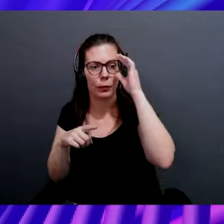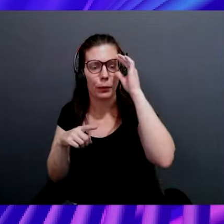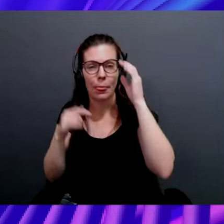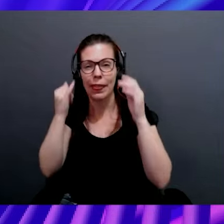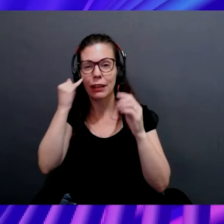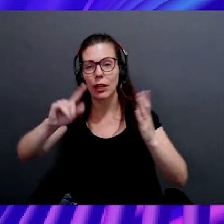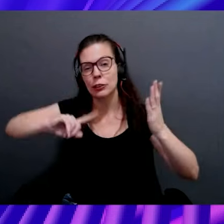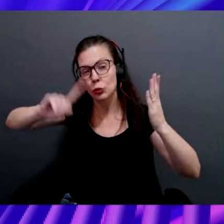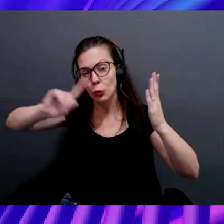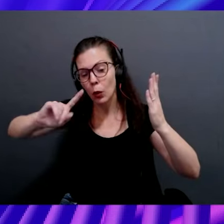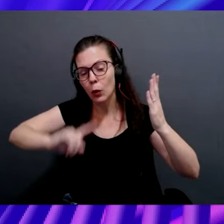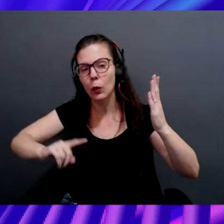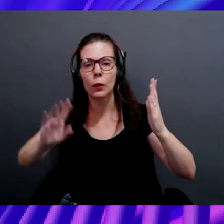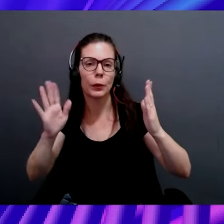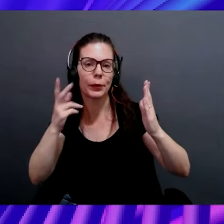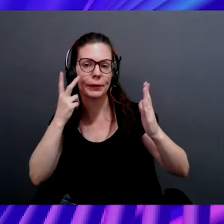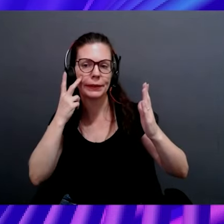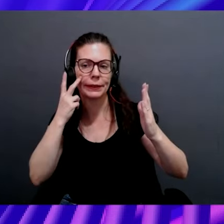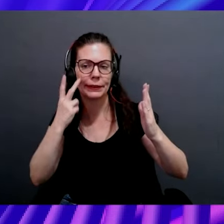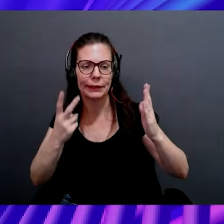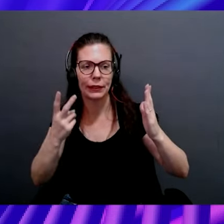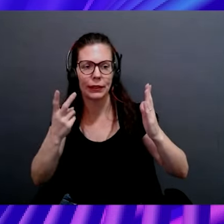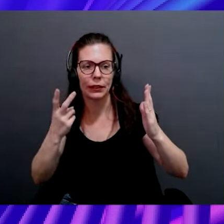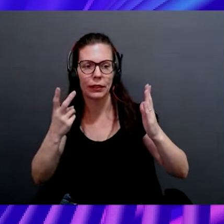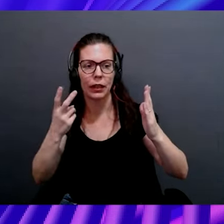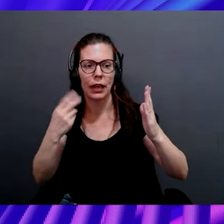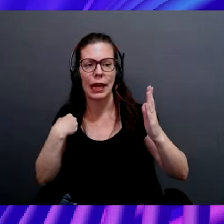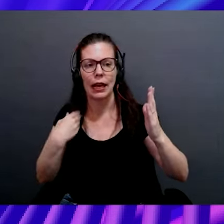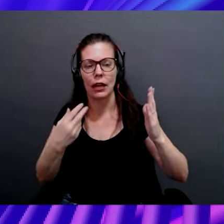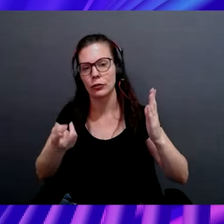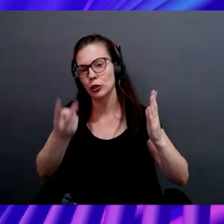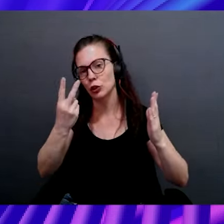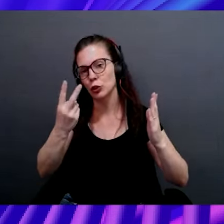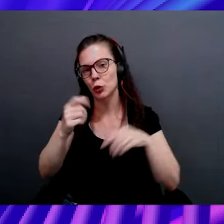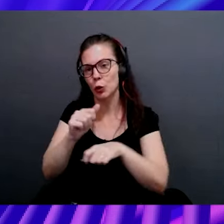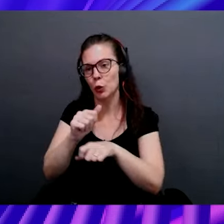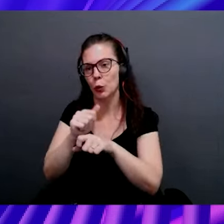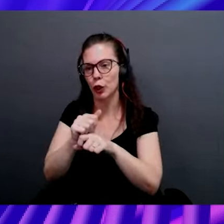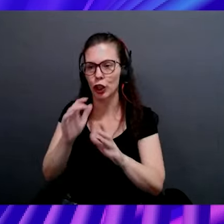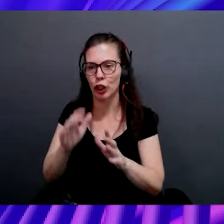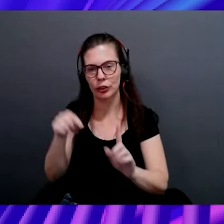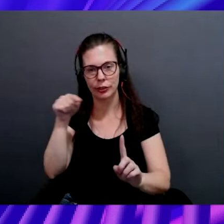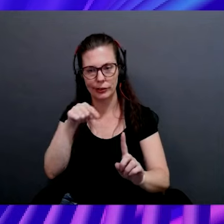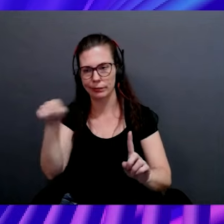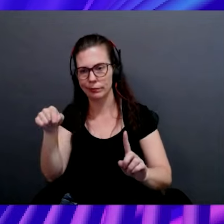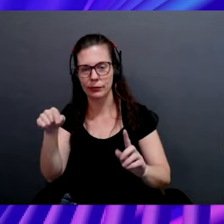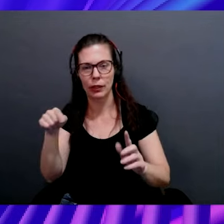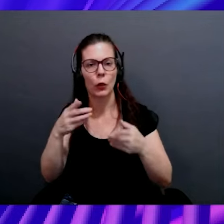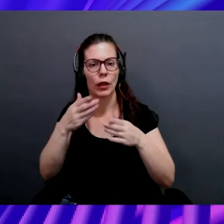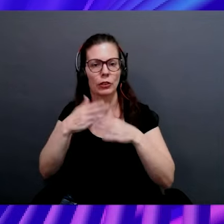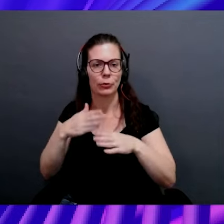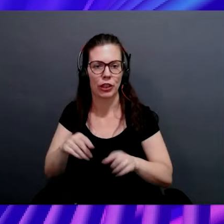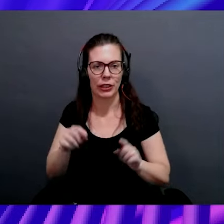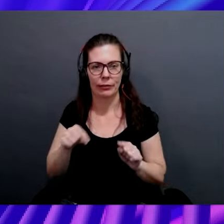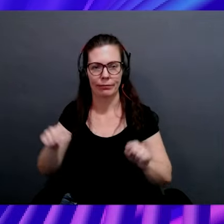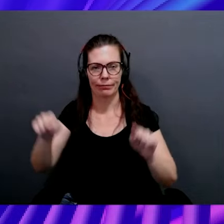we'll also see that there are 2 workers that will be distributed among